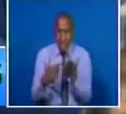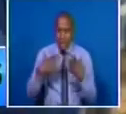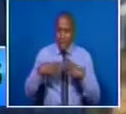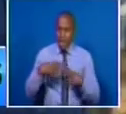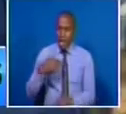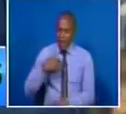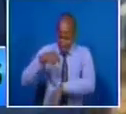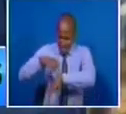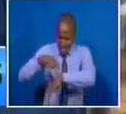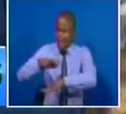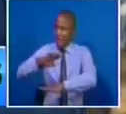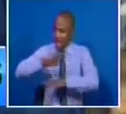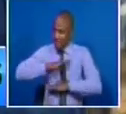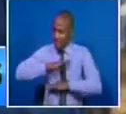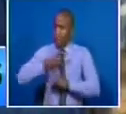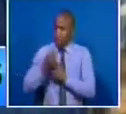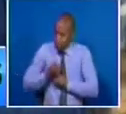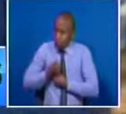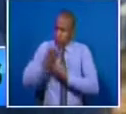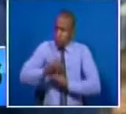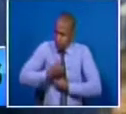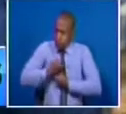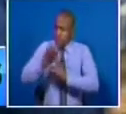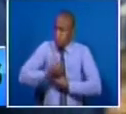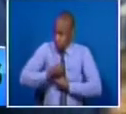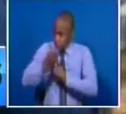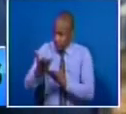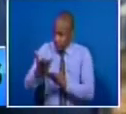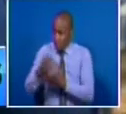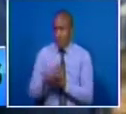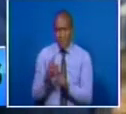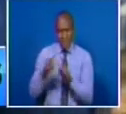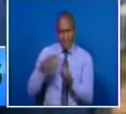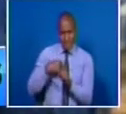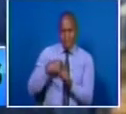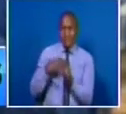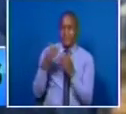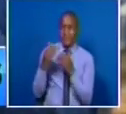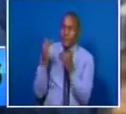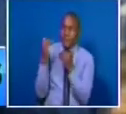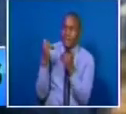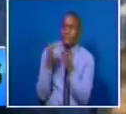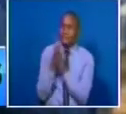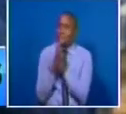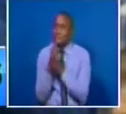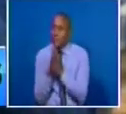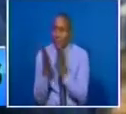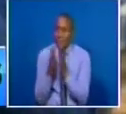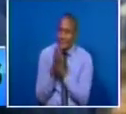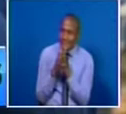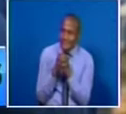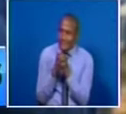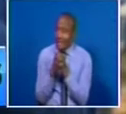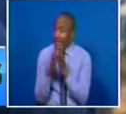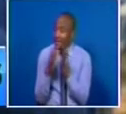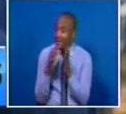have sufficient time to explain themselves. But what I am looking forward to today in this debate,